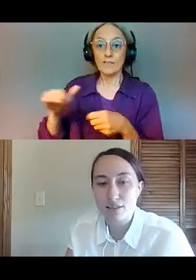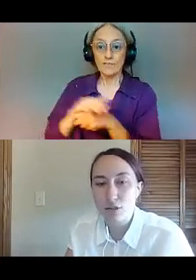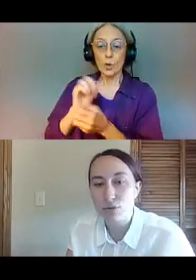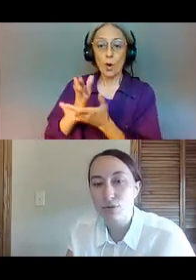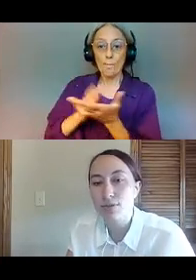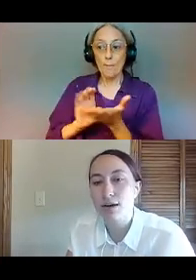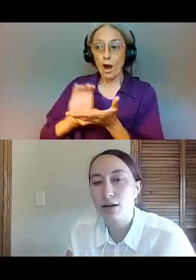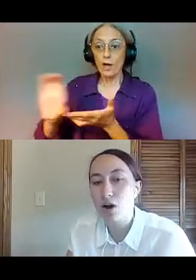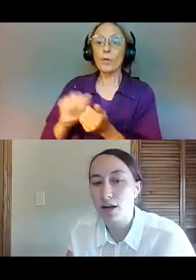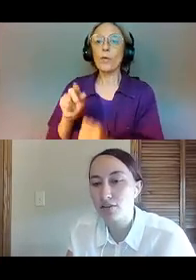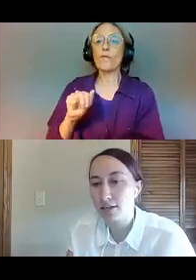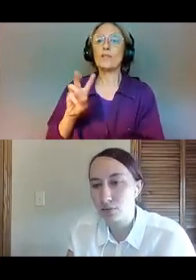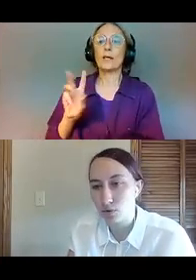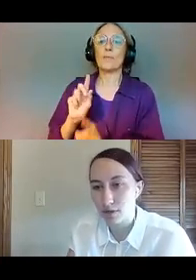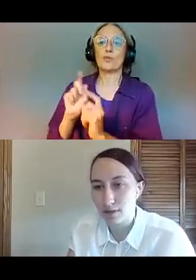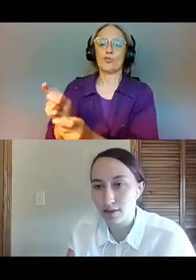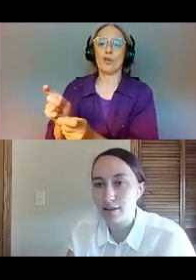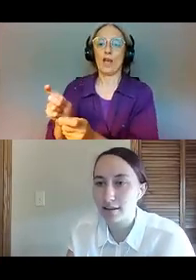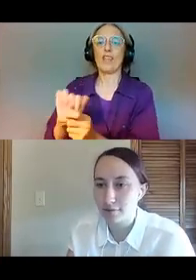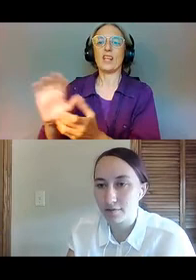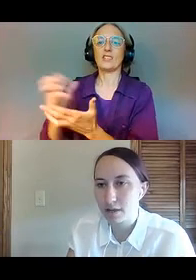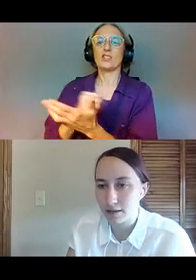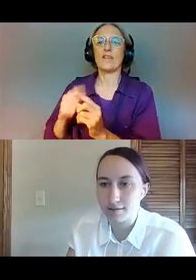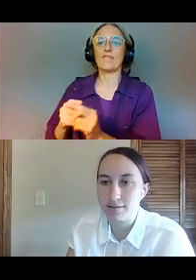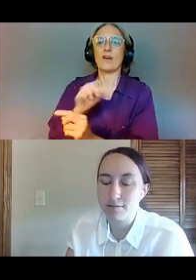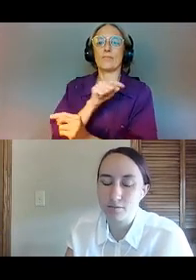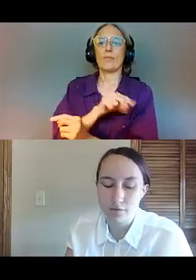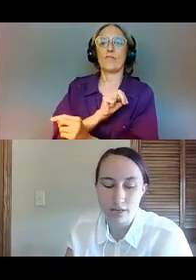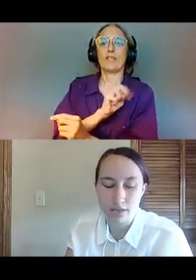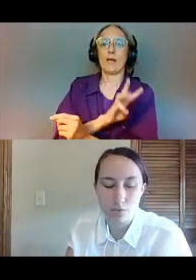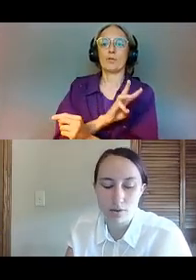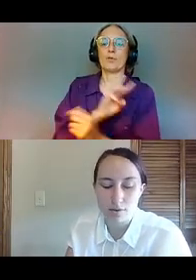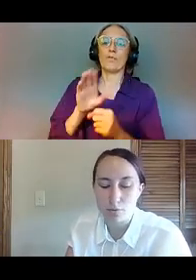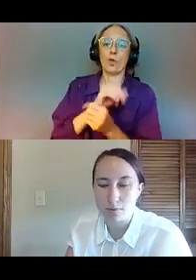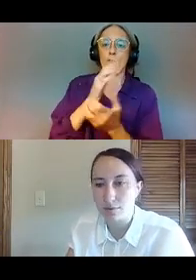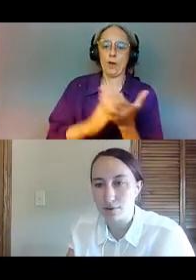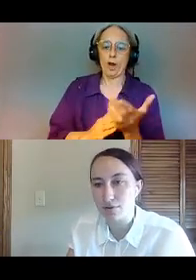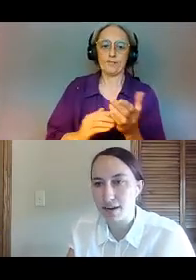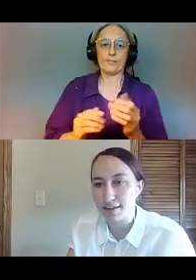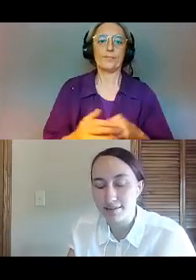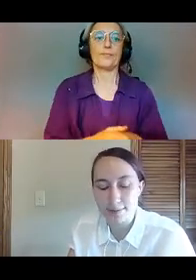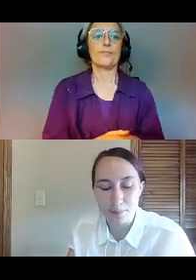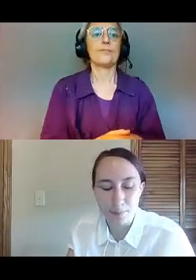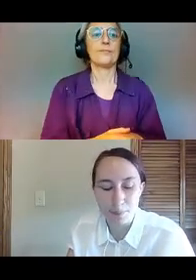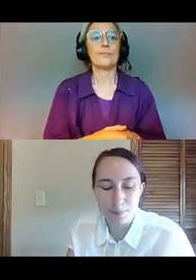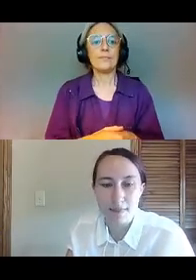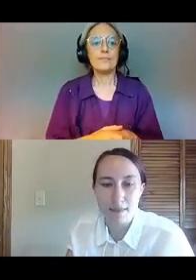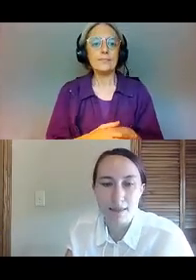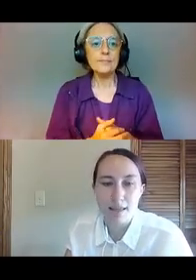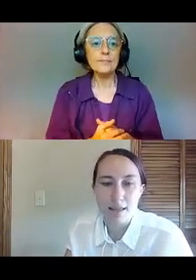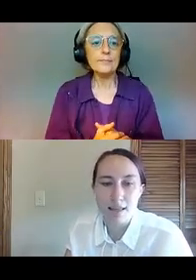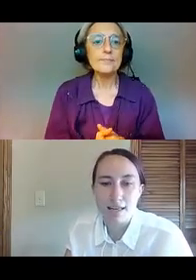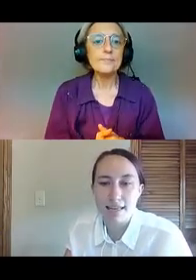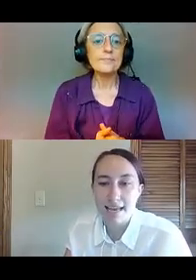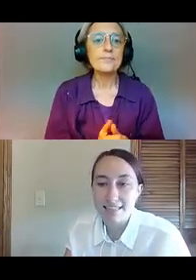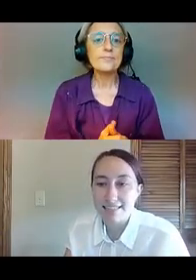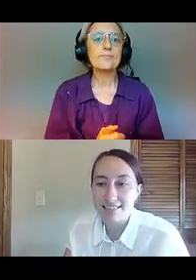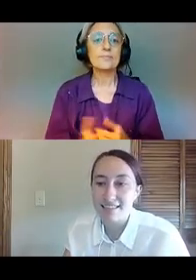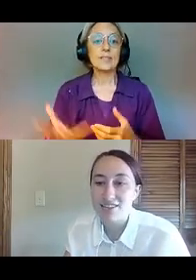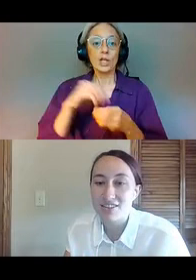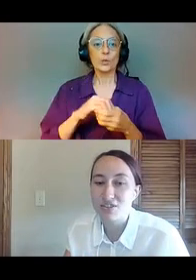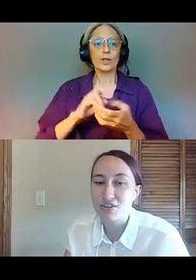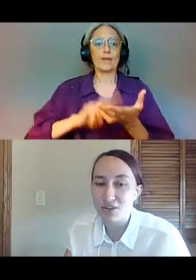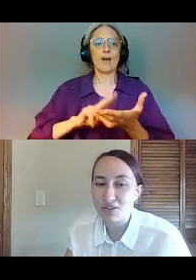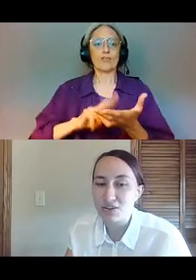this does include contracted work if it is funded with OVW grants.